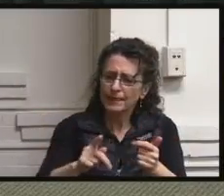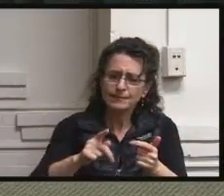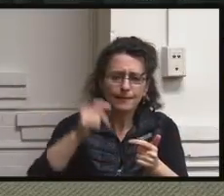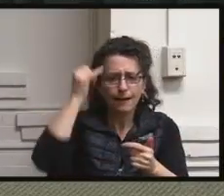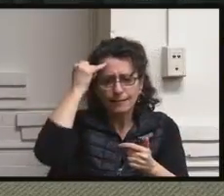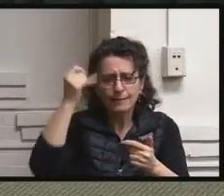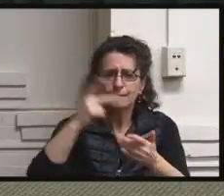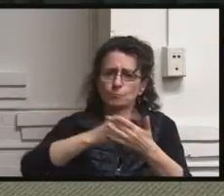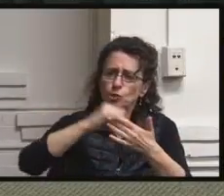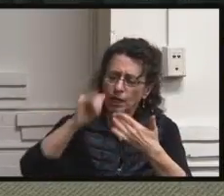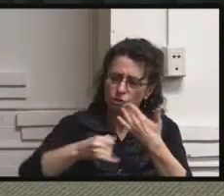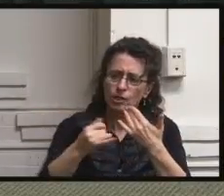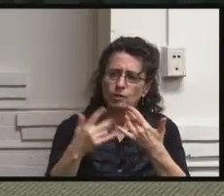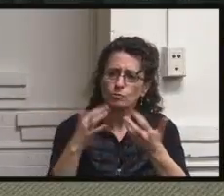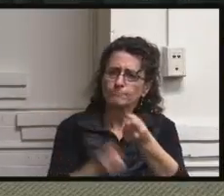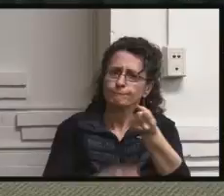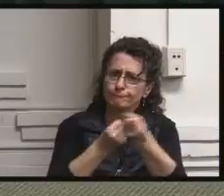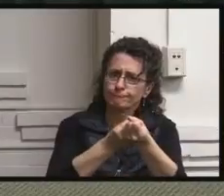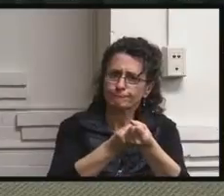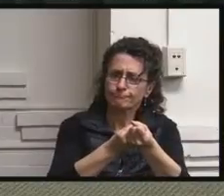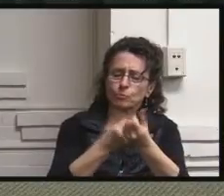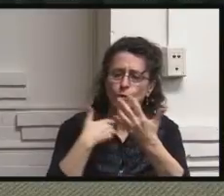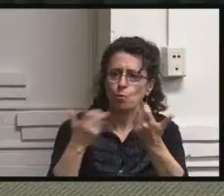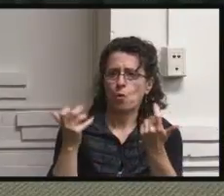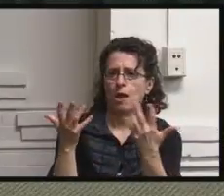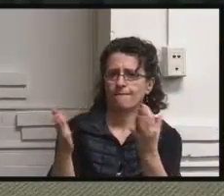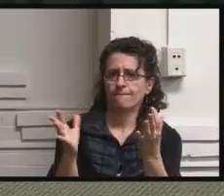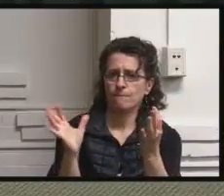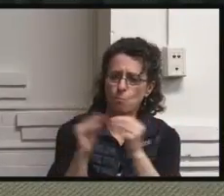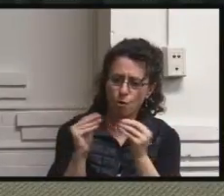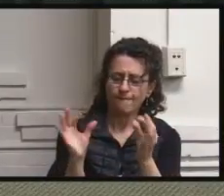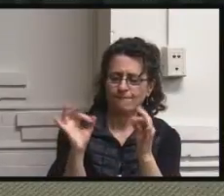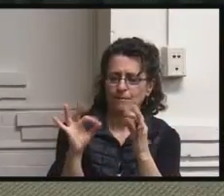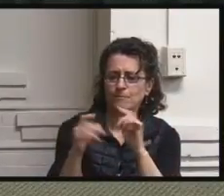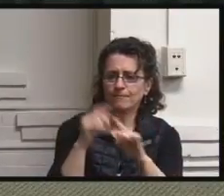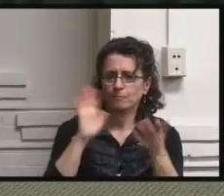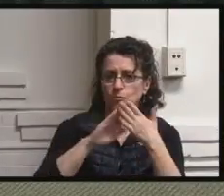that I think there's a difference between